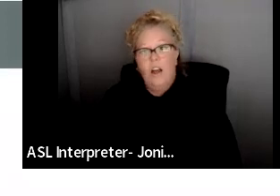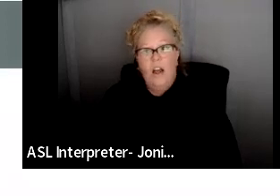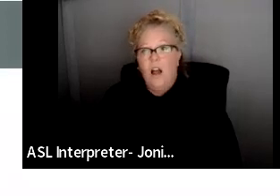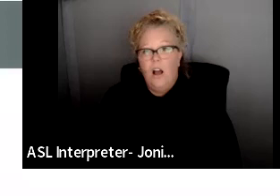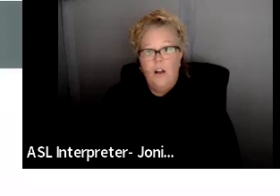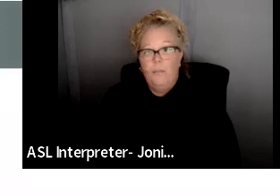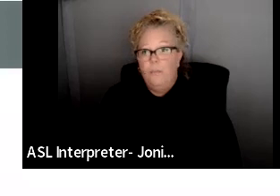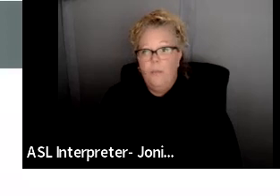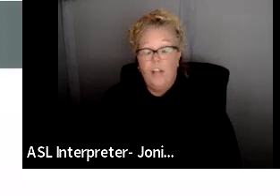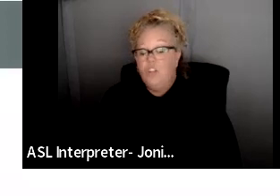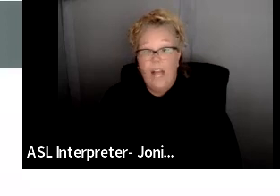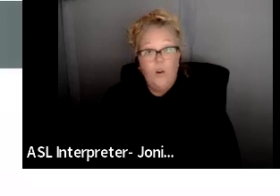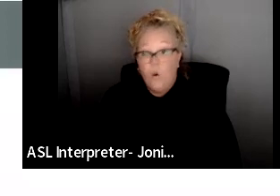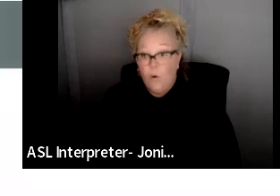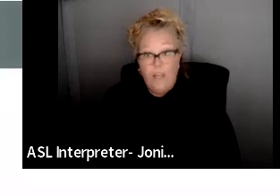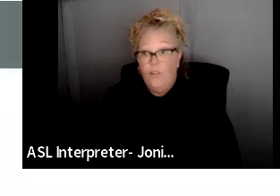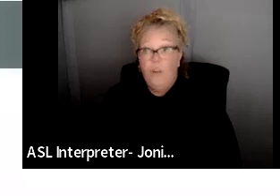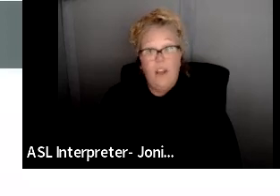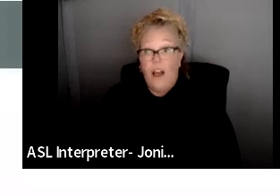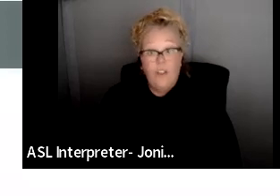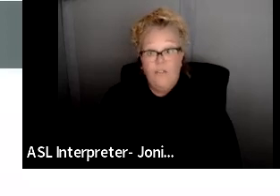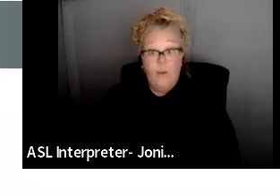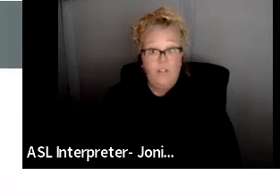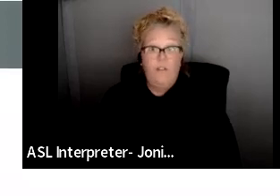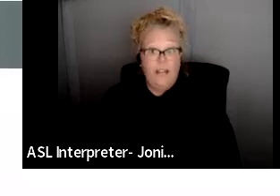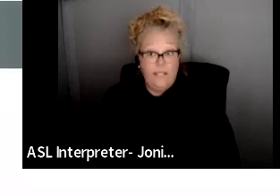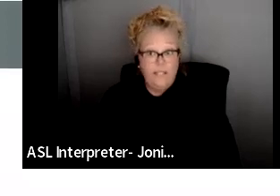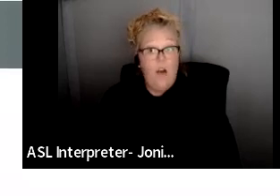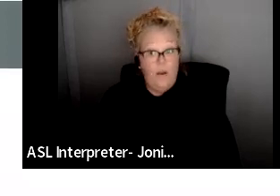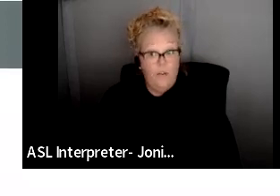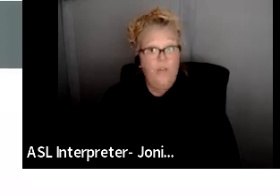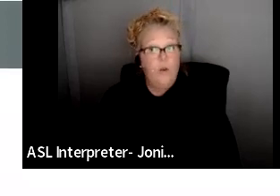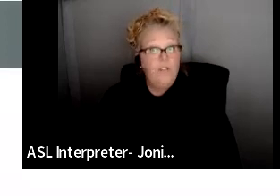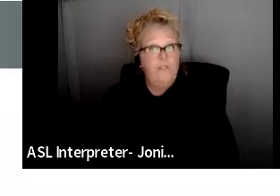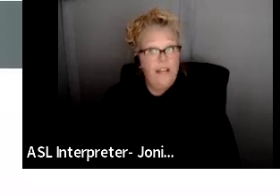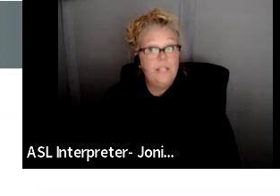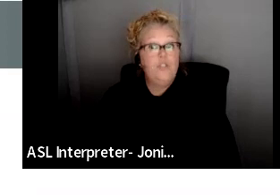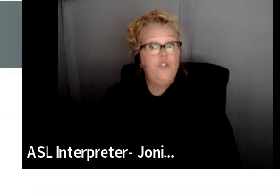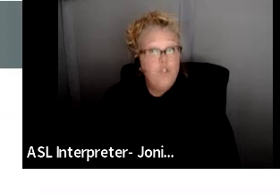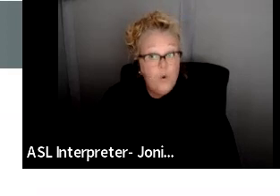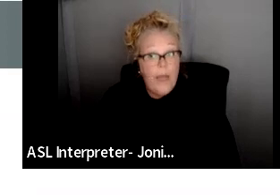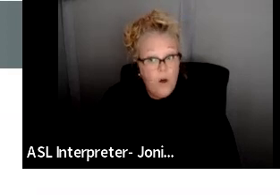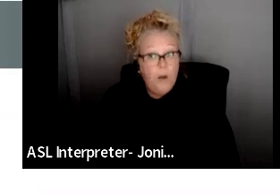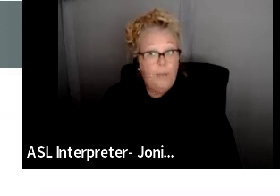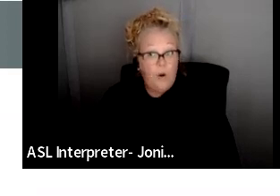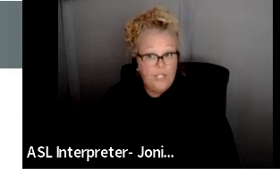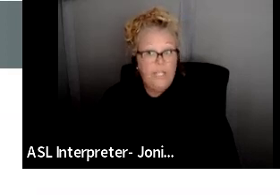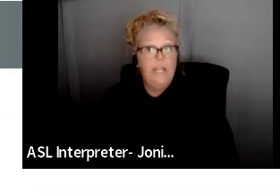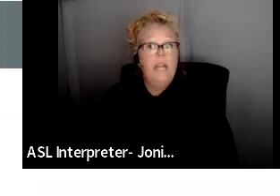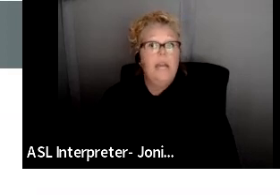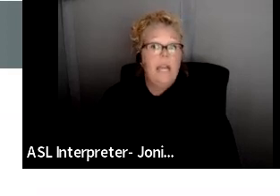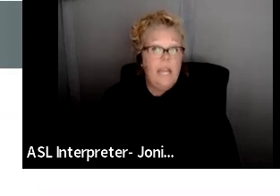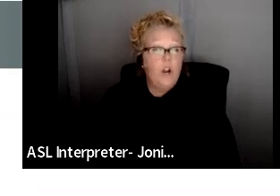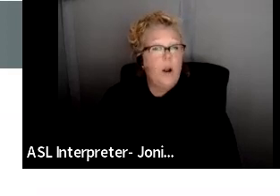hear like normal if you get either of those devices. However, those devices do help a